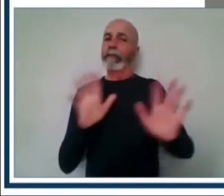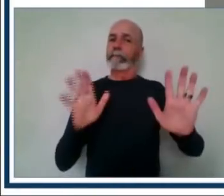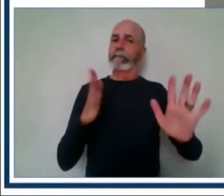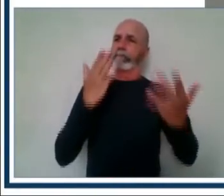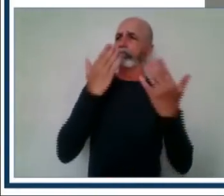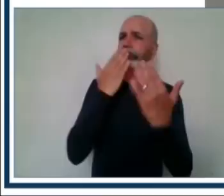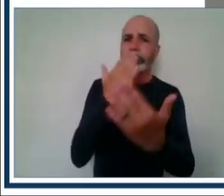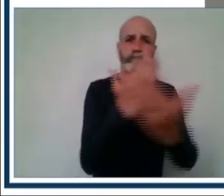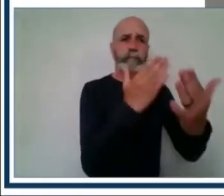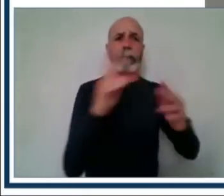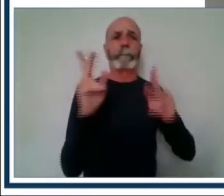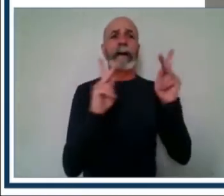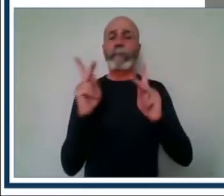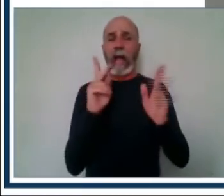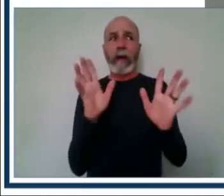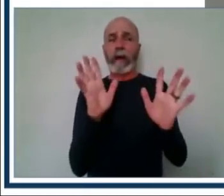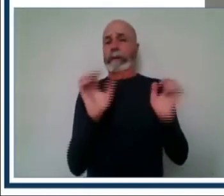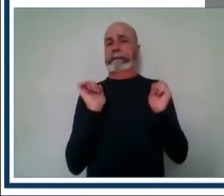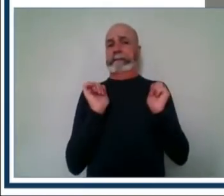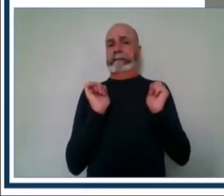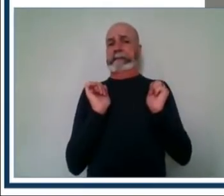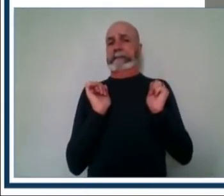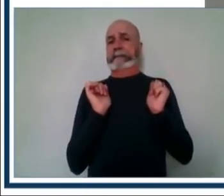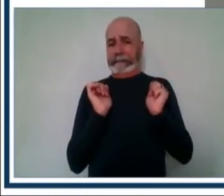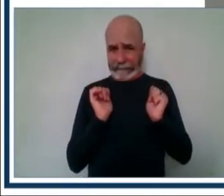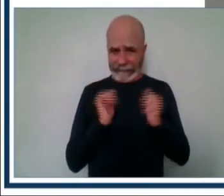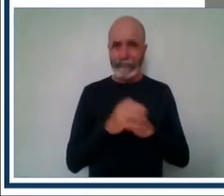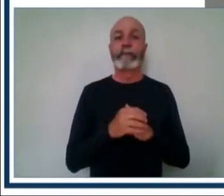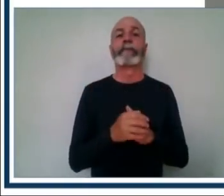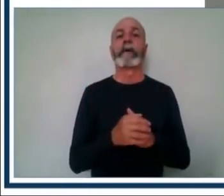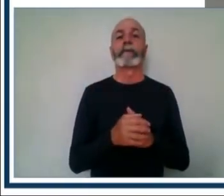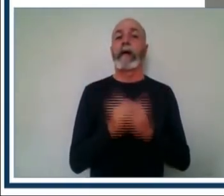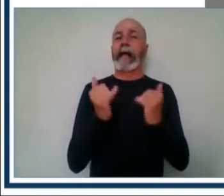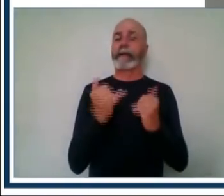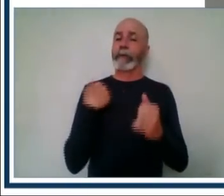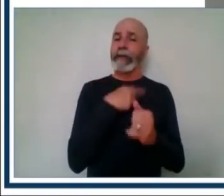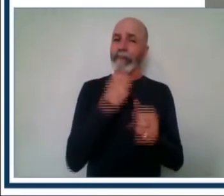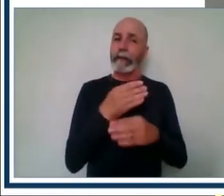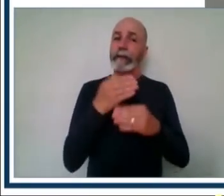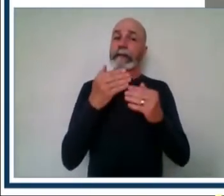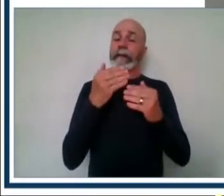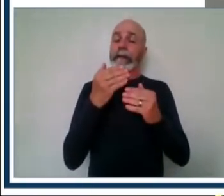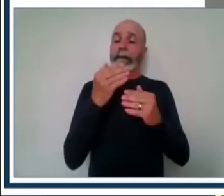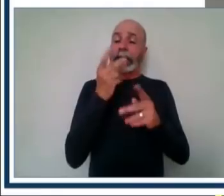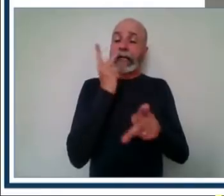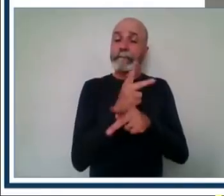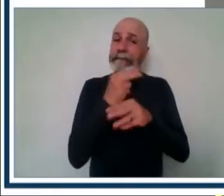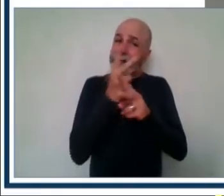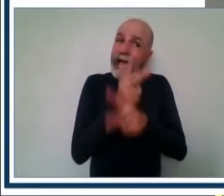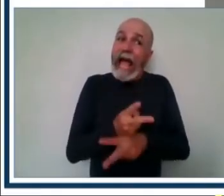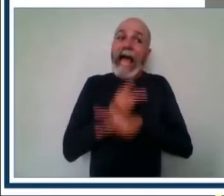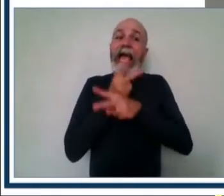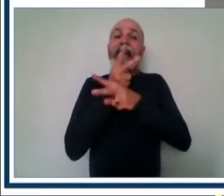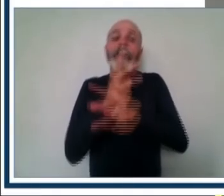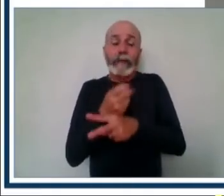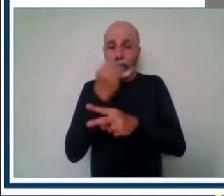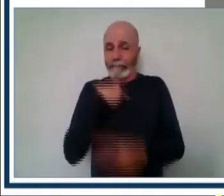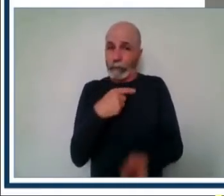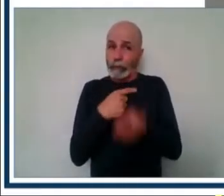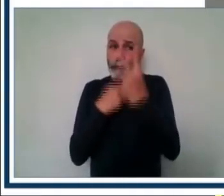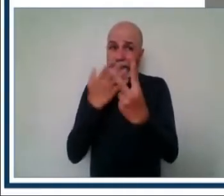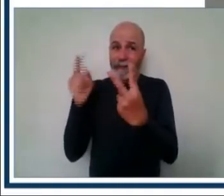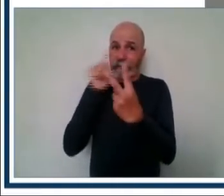point. What happens next is going to go one of 2 ways, and our collective actions will decide that